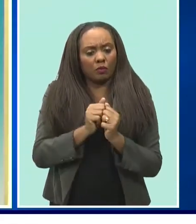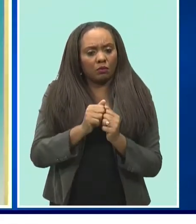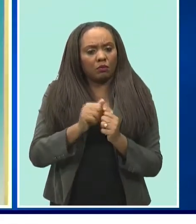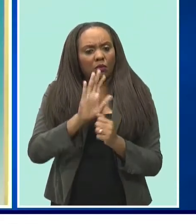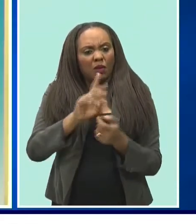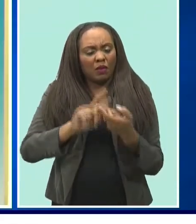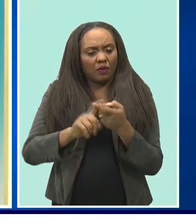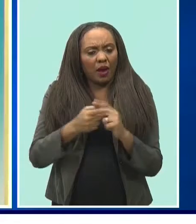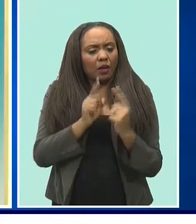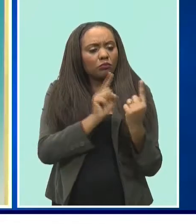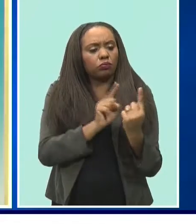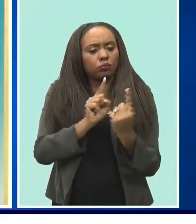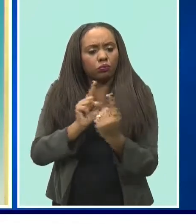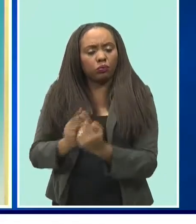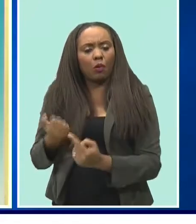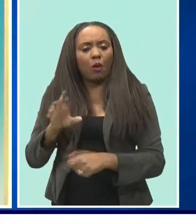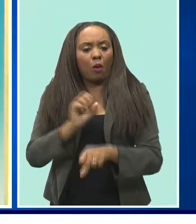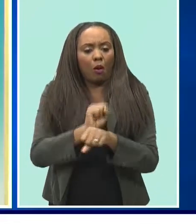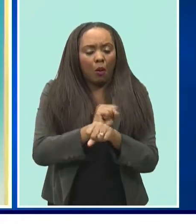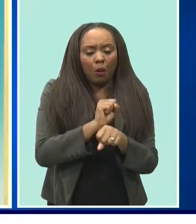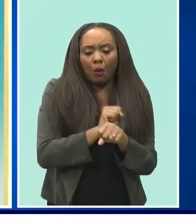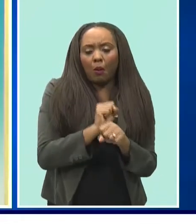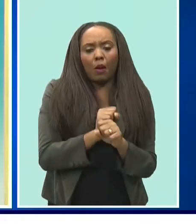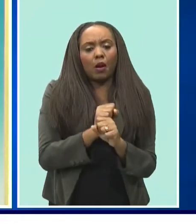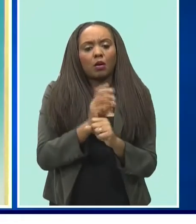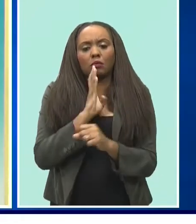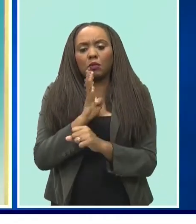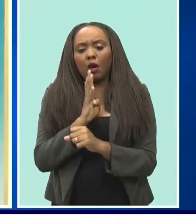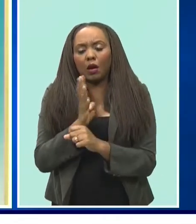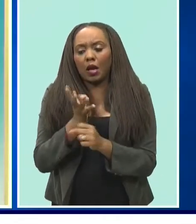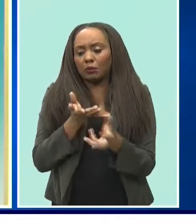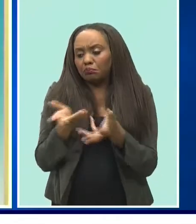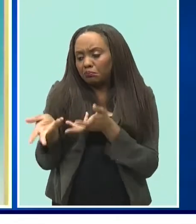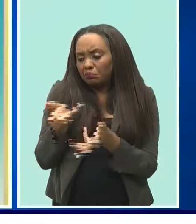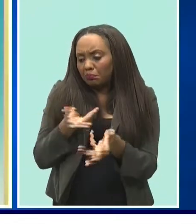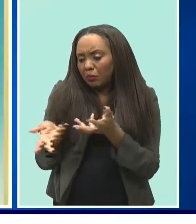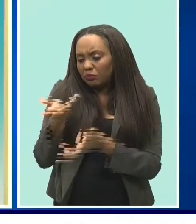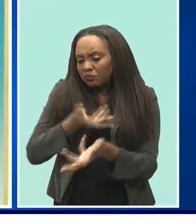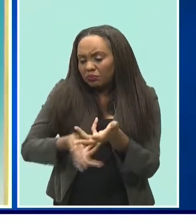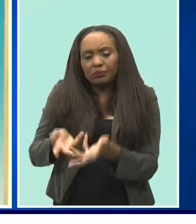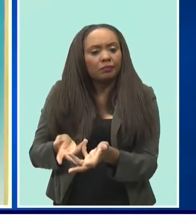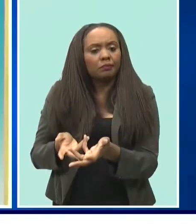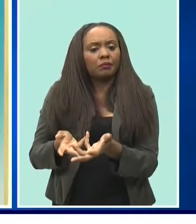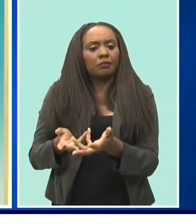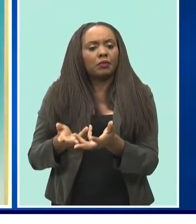your profession, with friends, social gatherings.